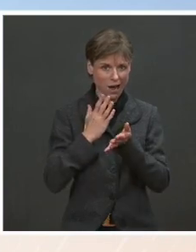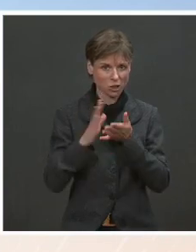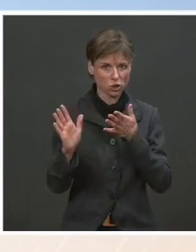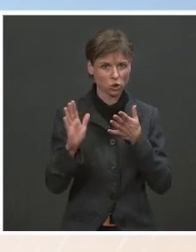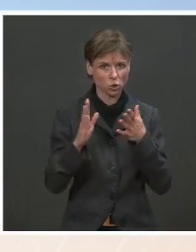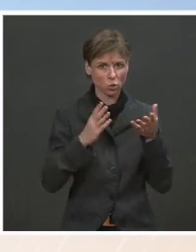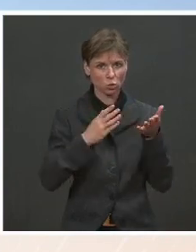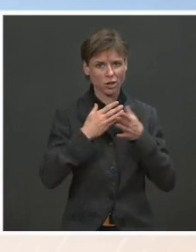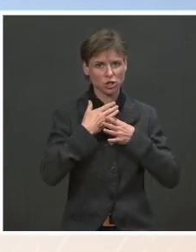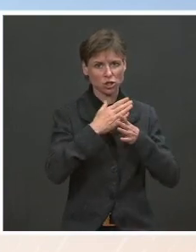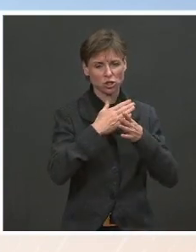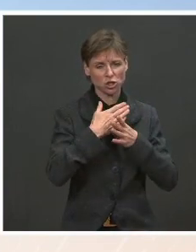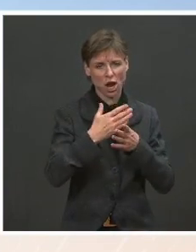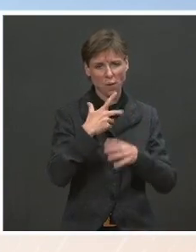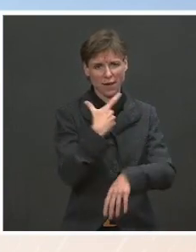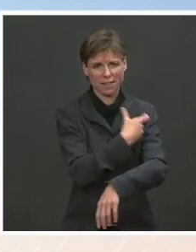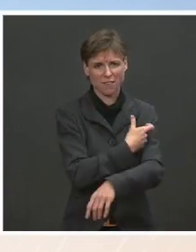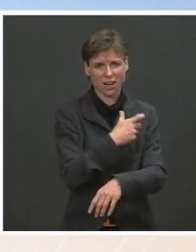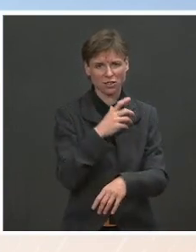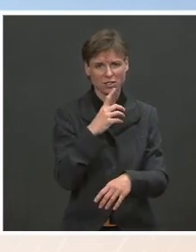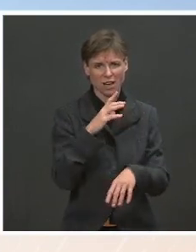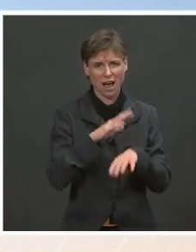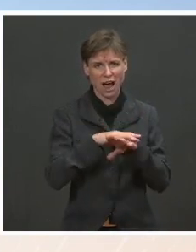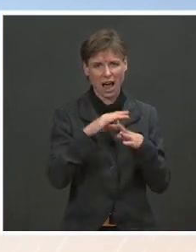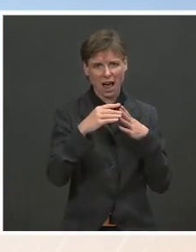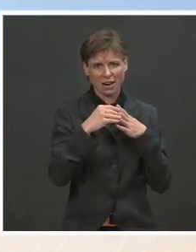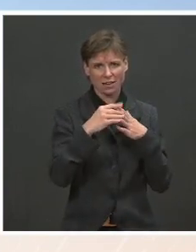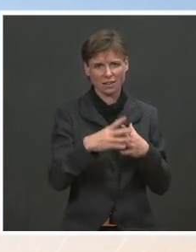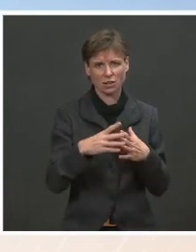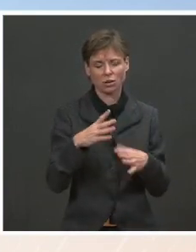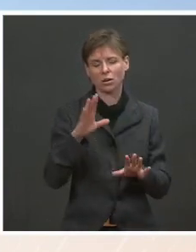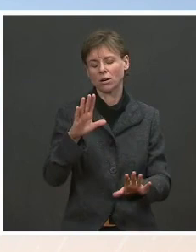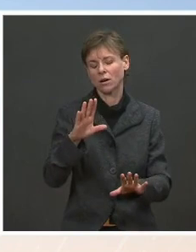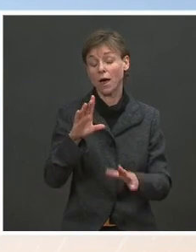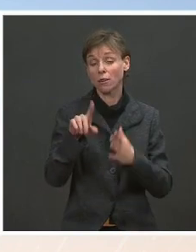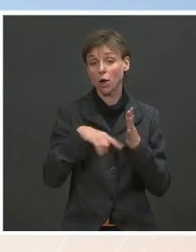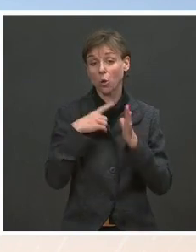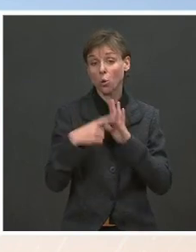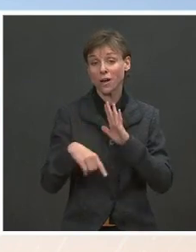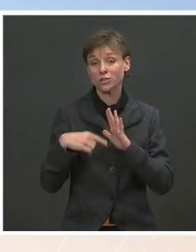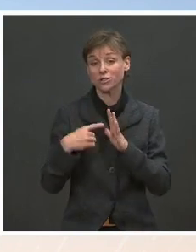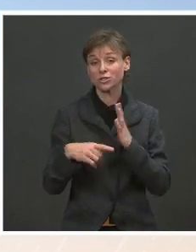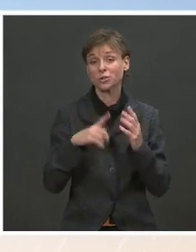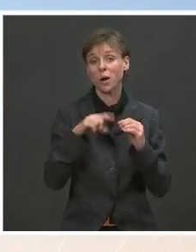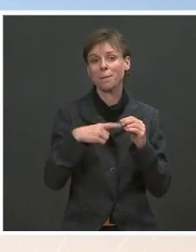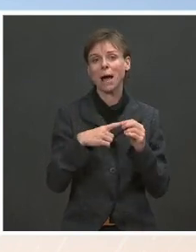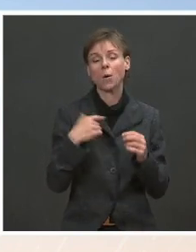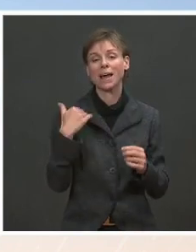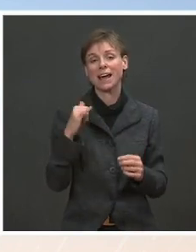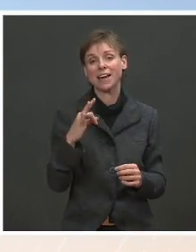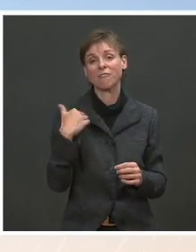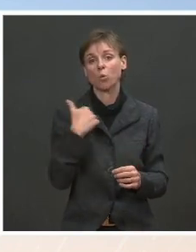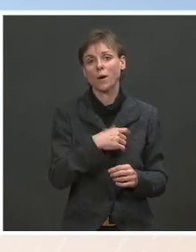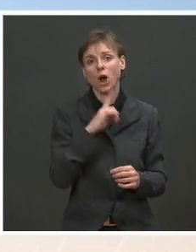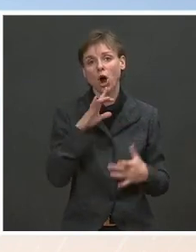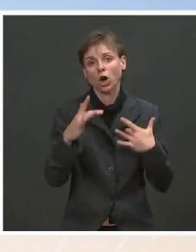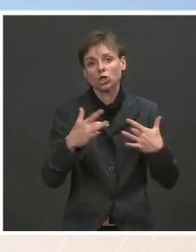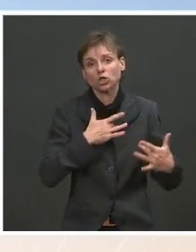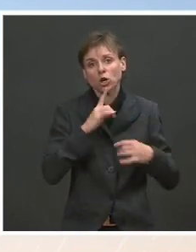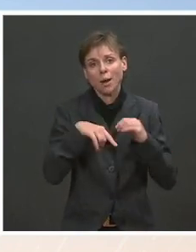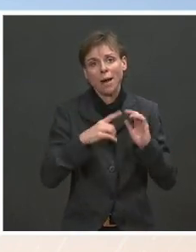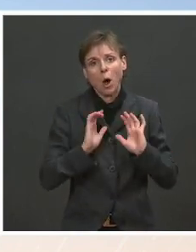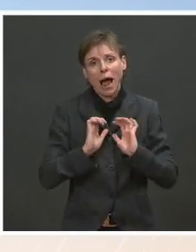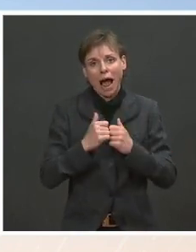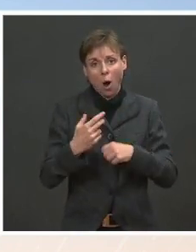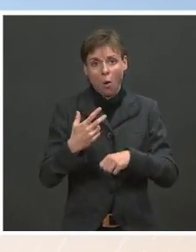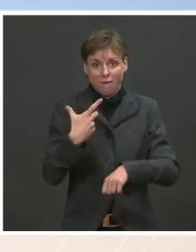I think our criticism was in response to questions about whether we were concerned about how vaccines were being used in some ways